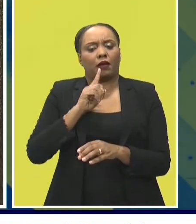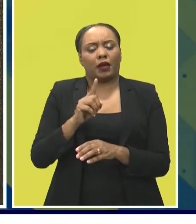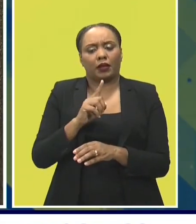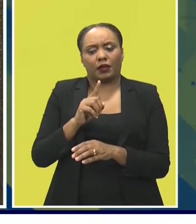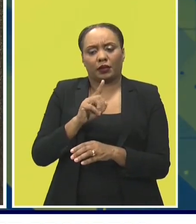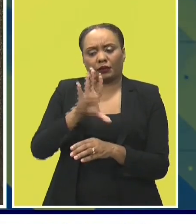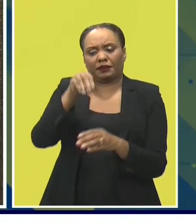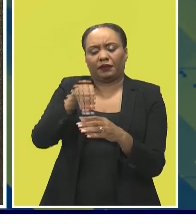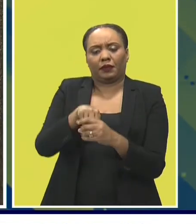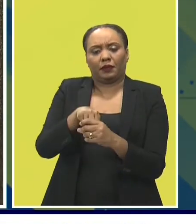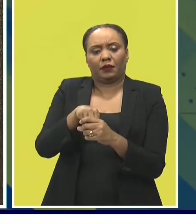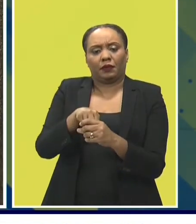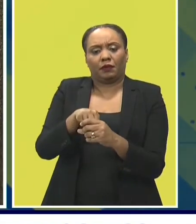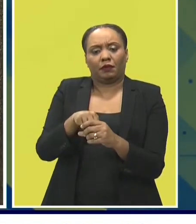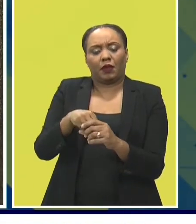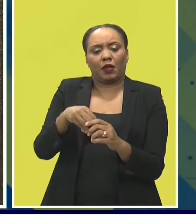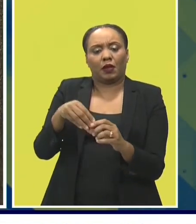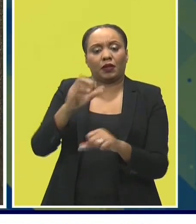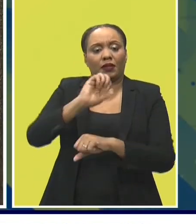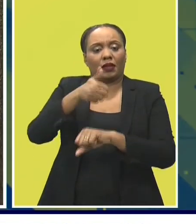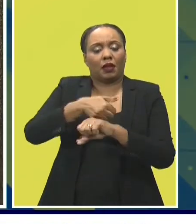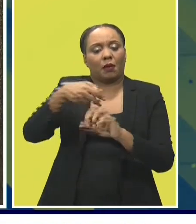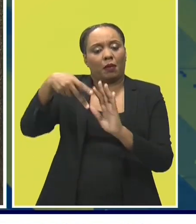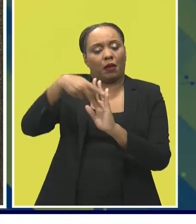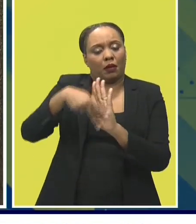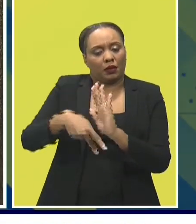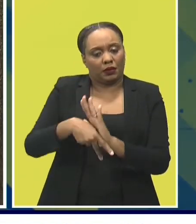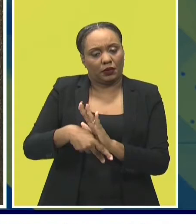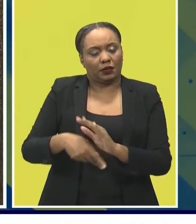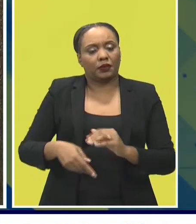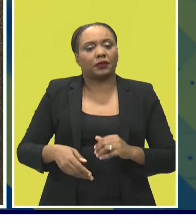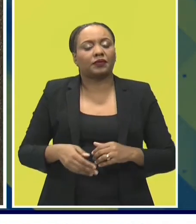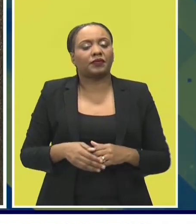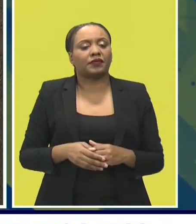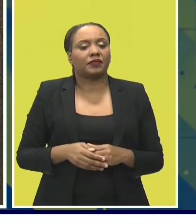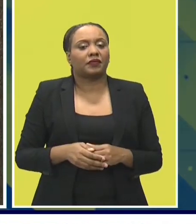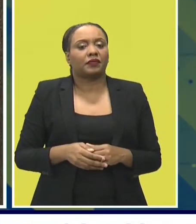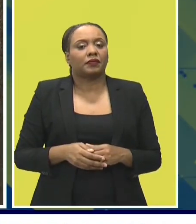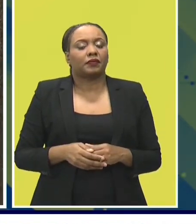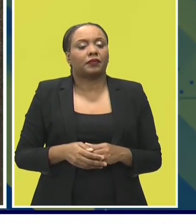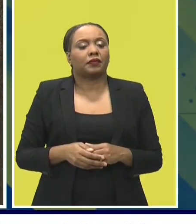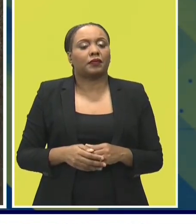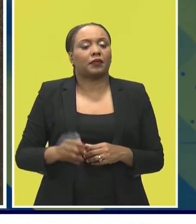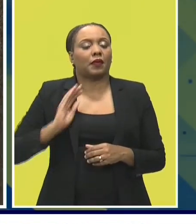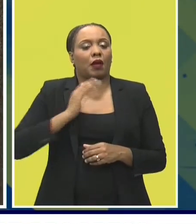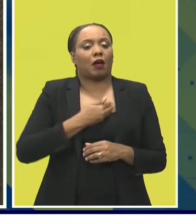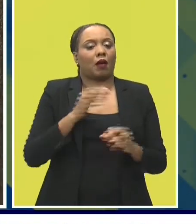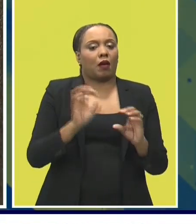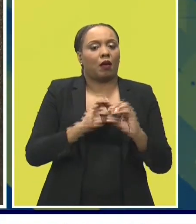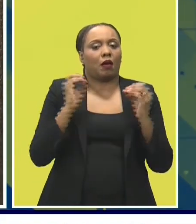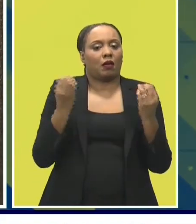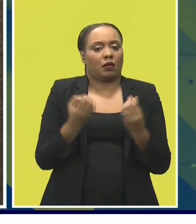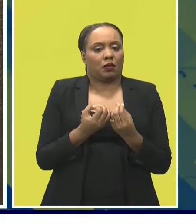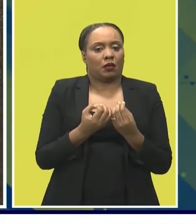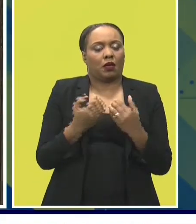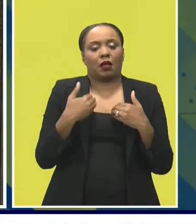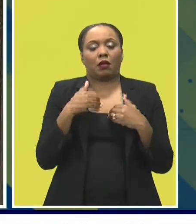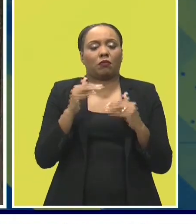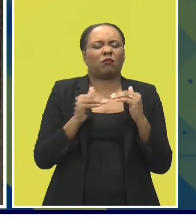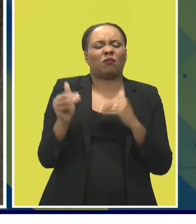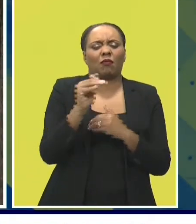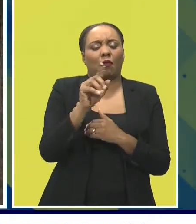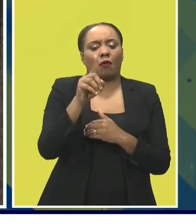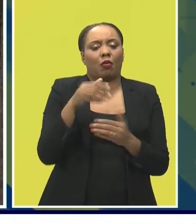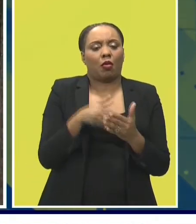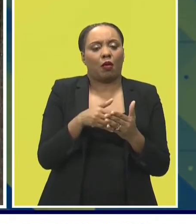policies. As a key stakeholder and building block, ICAP, through its over 1,000